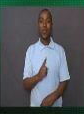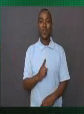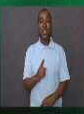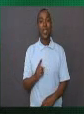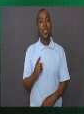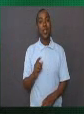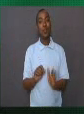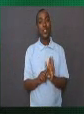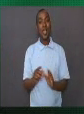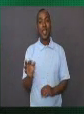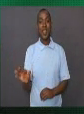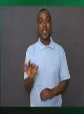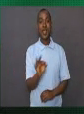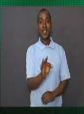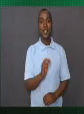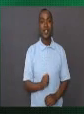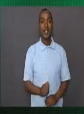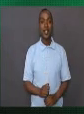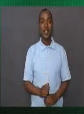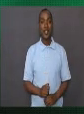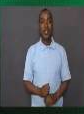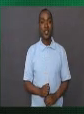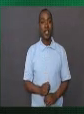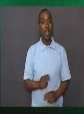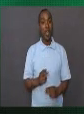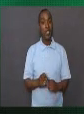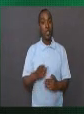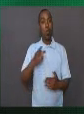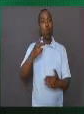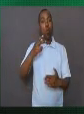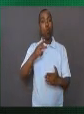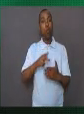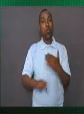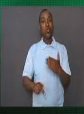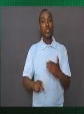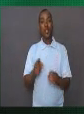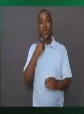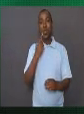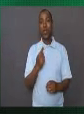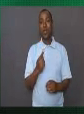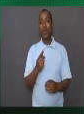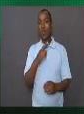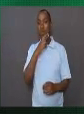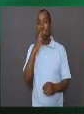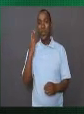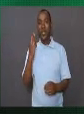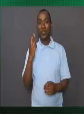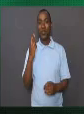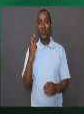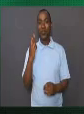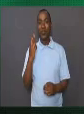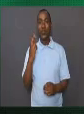plants. They are known as producers because of their role in